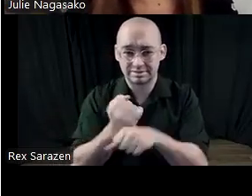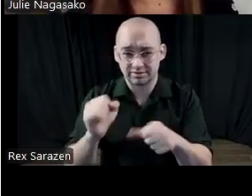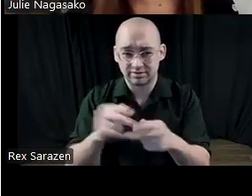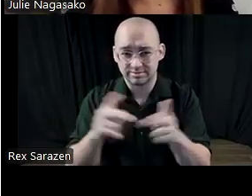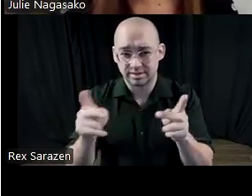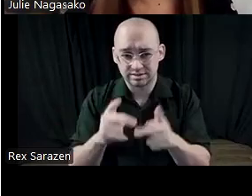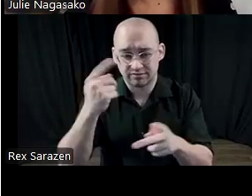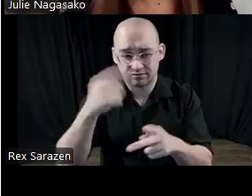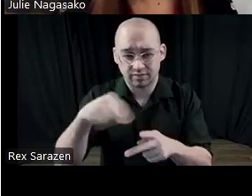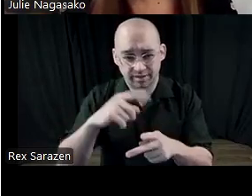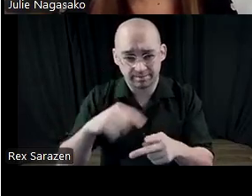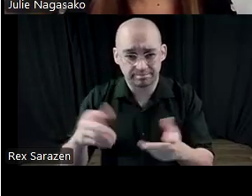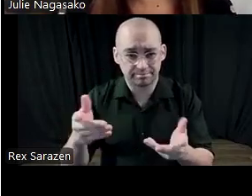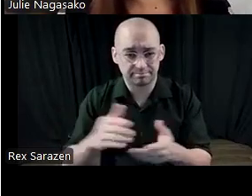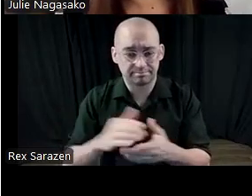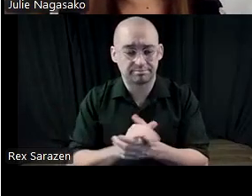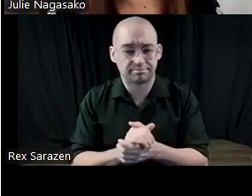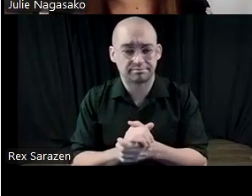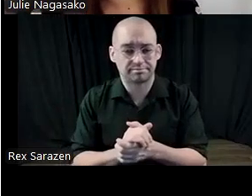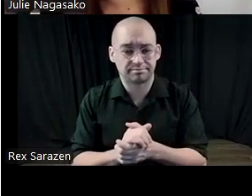their behavioral health? Next slide.